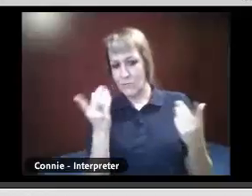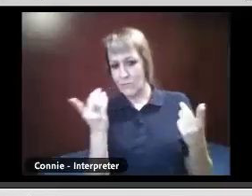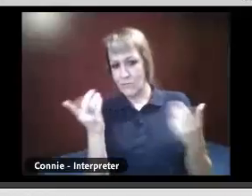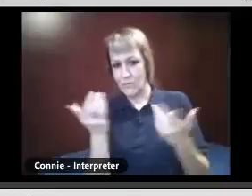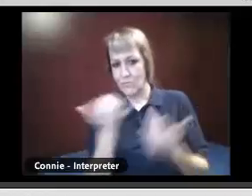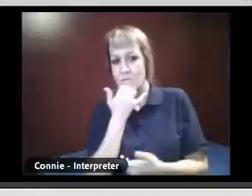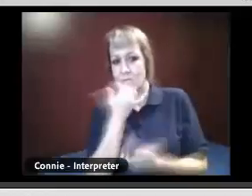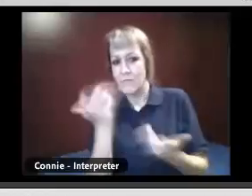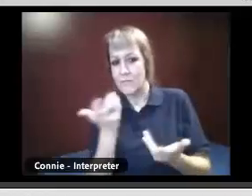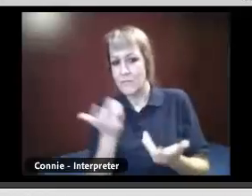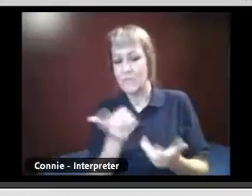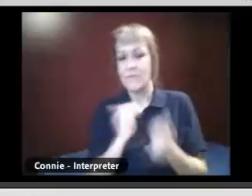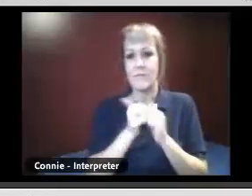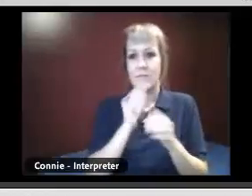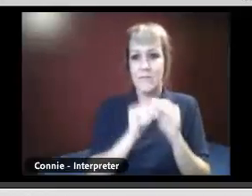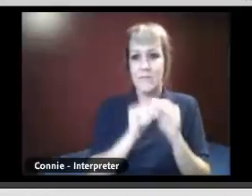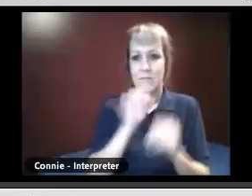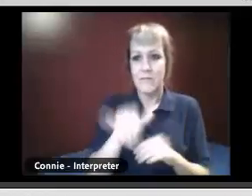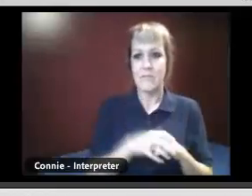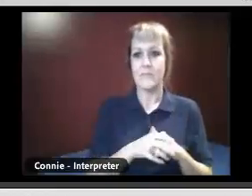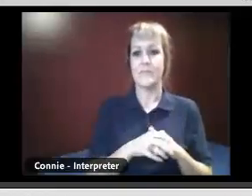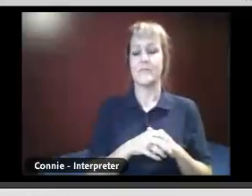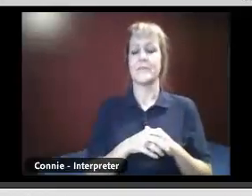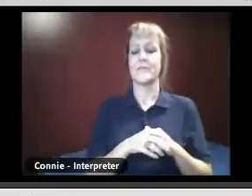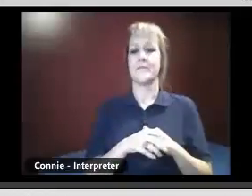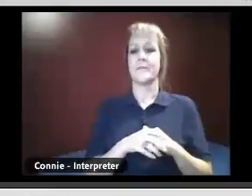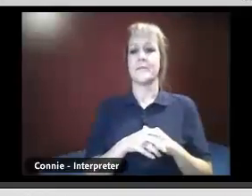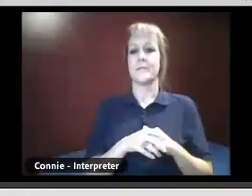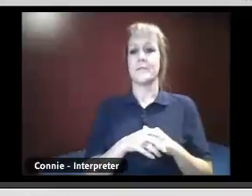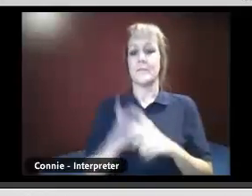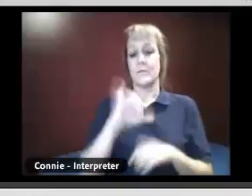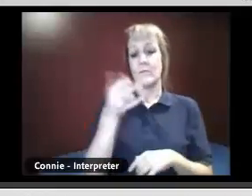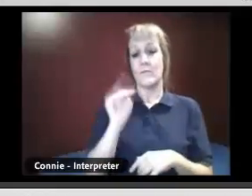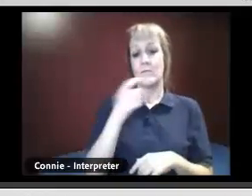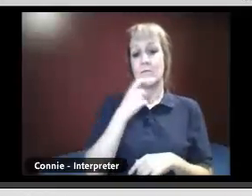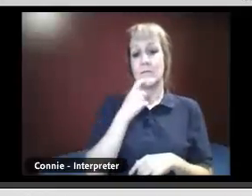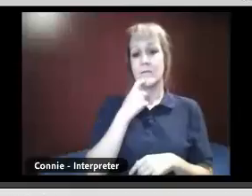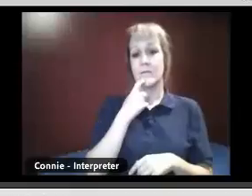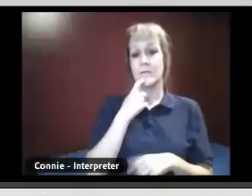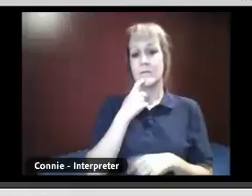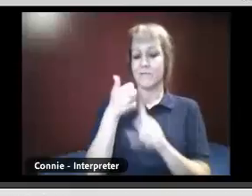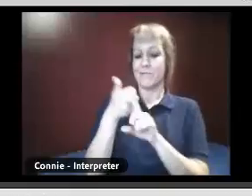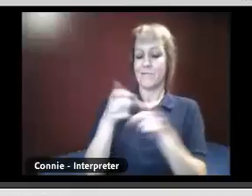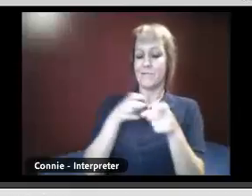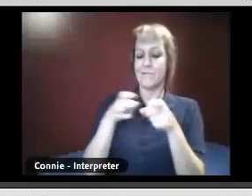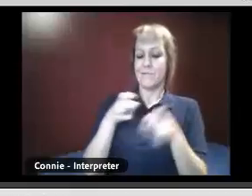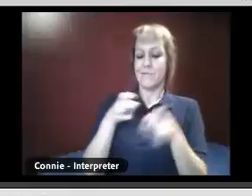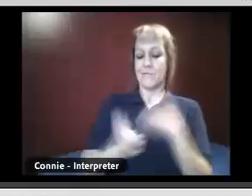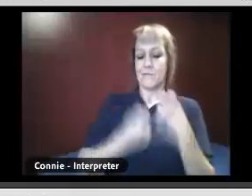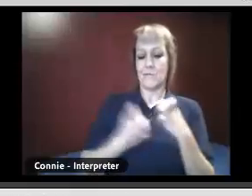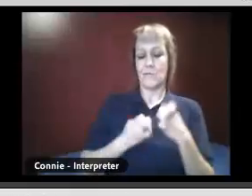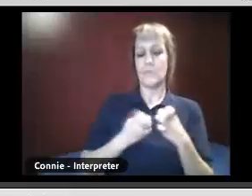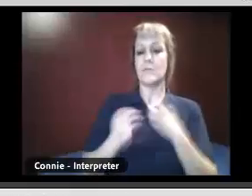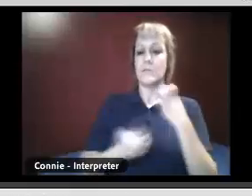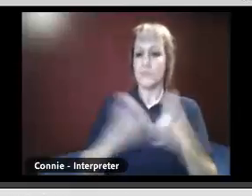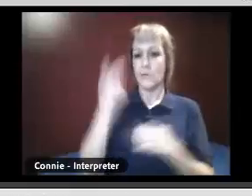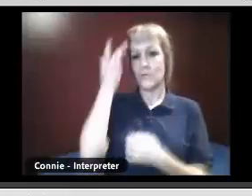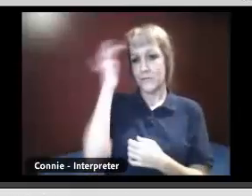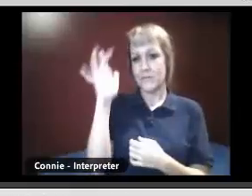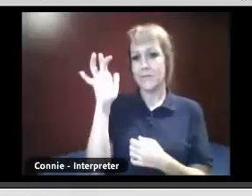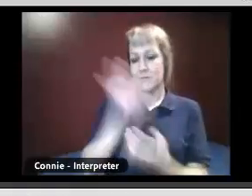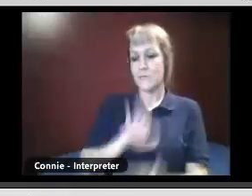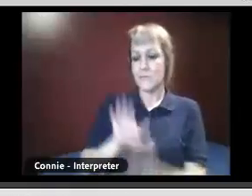So let's move forward a little bit here. And as John says, I guess it's self-manage emotions. This is emotional intelligence. The approach piece